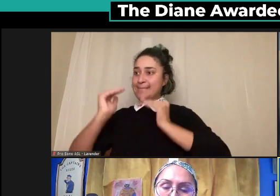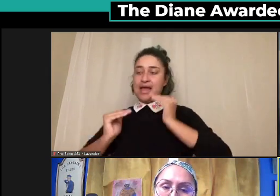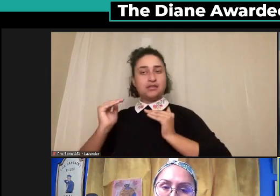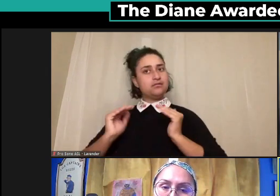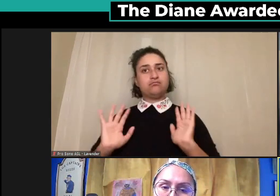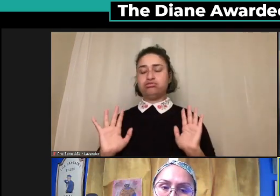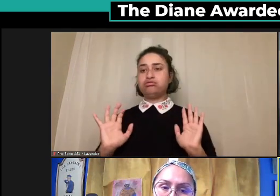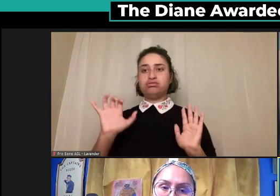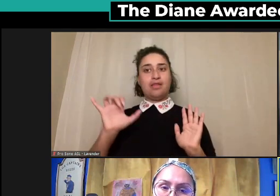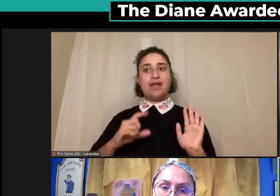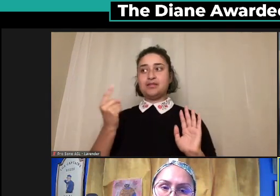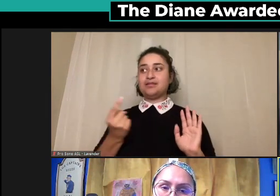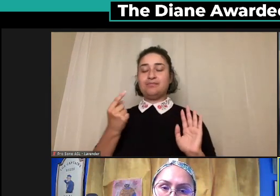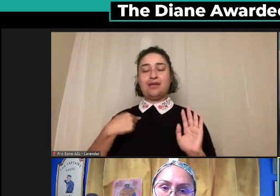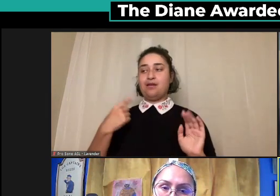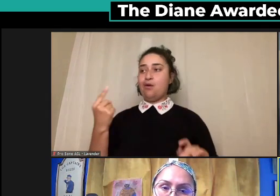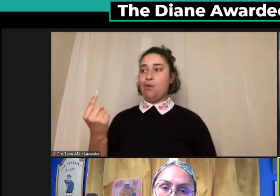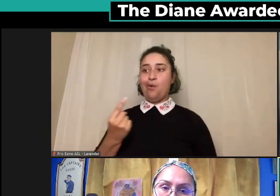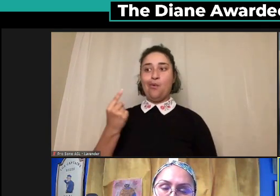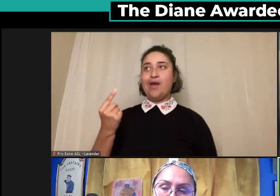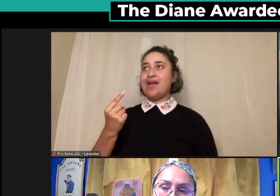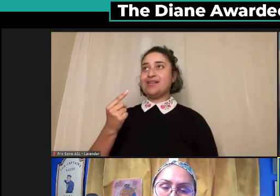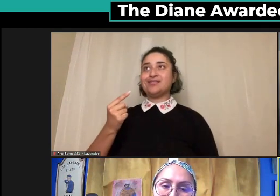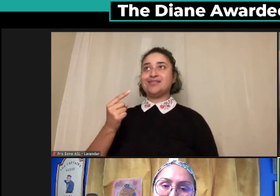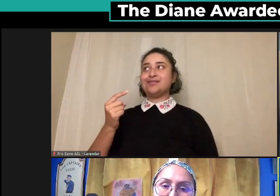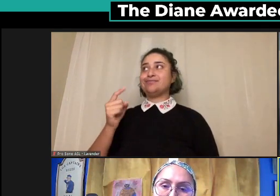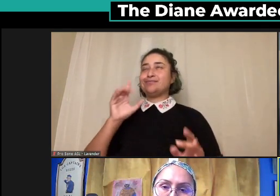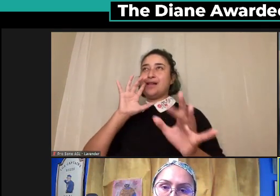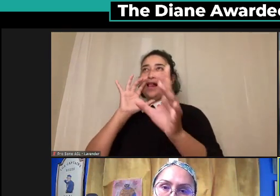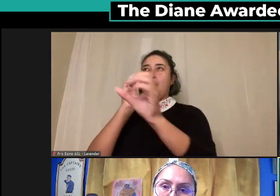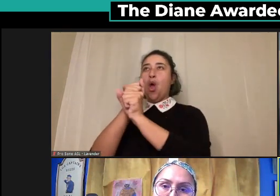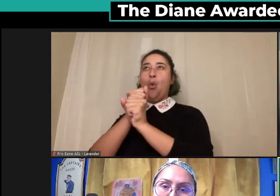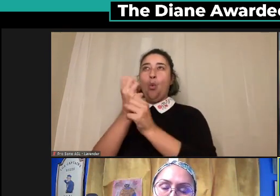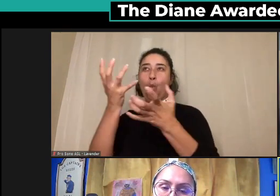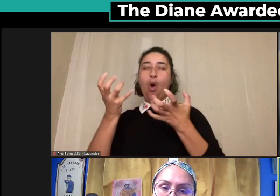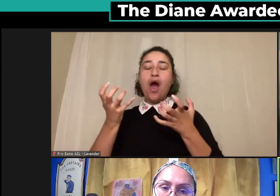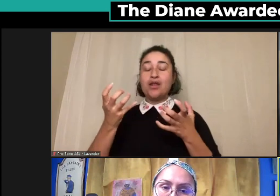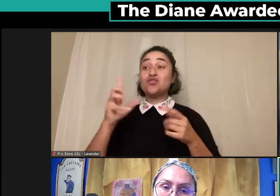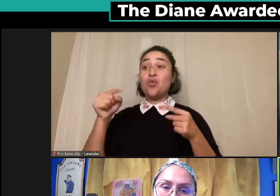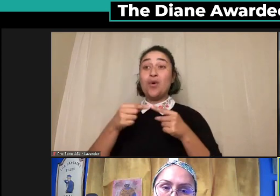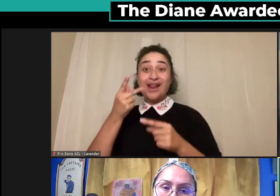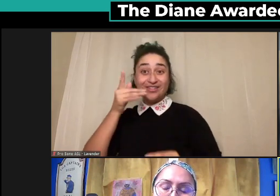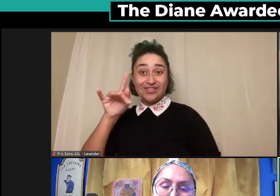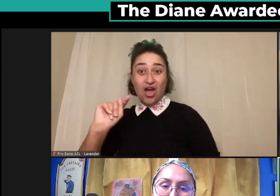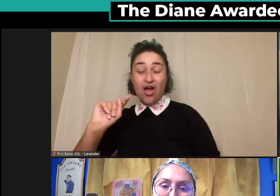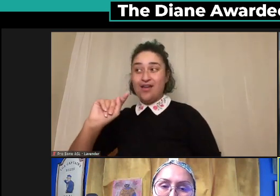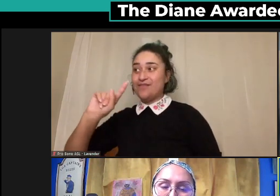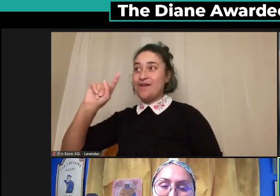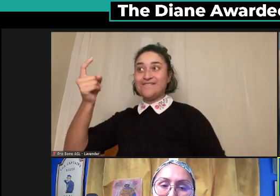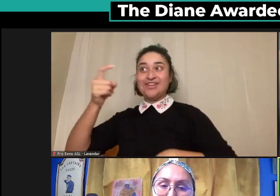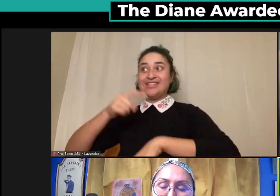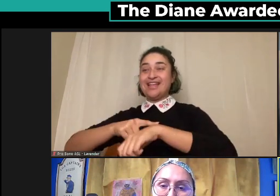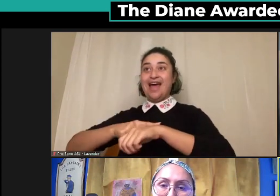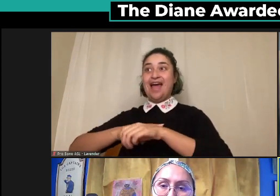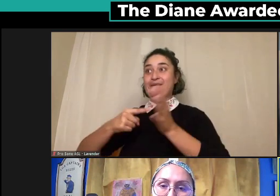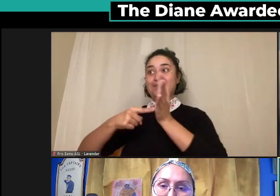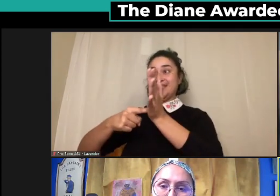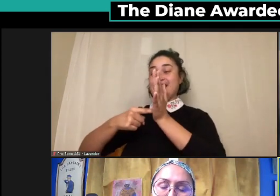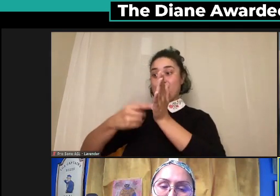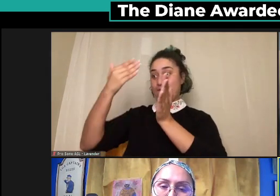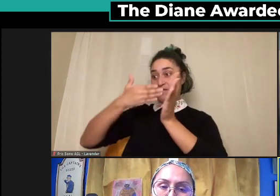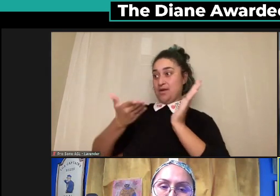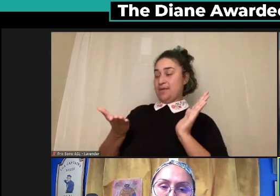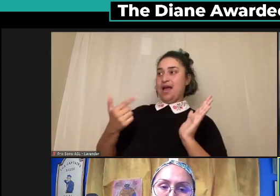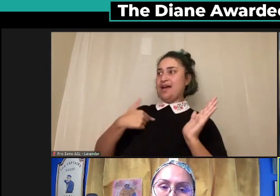I've always aspired to. So when I saw it firsthand as an example, I was like, this is